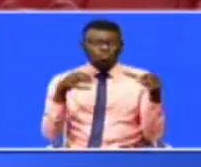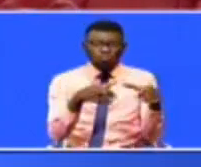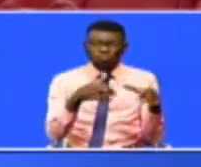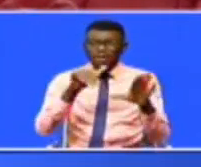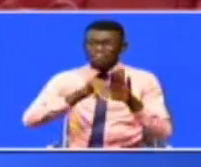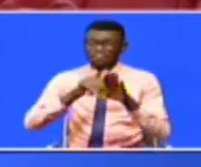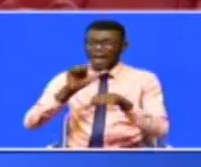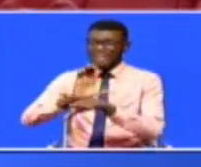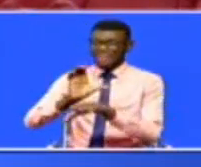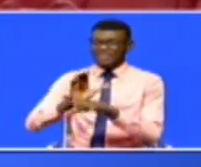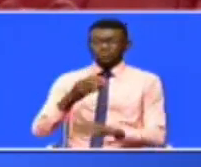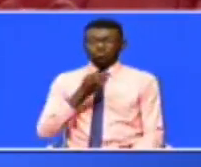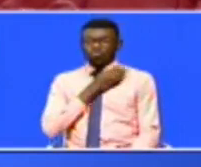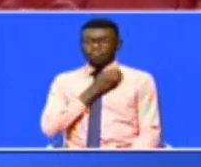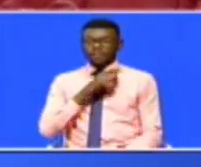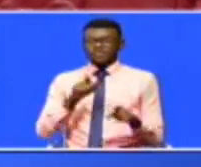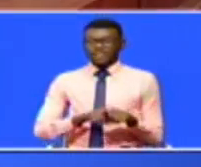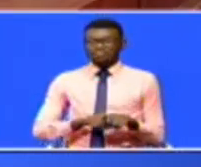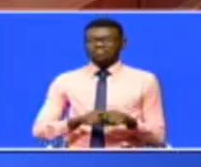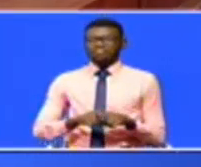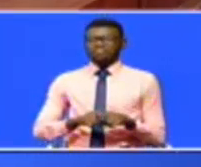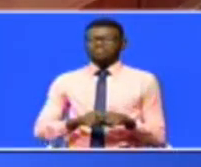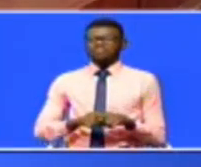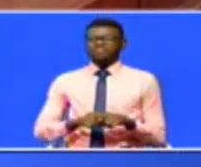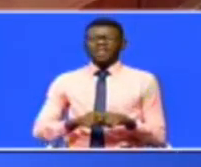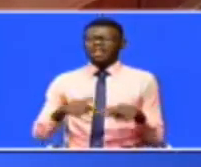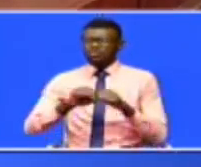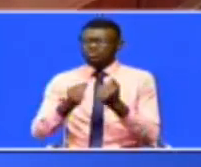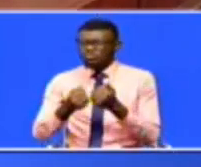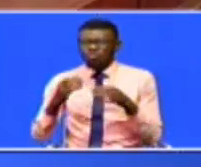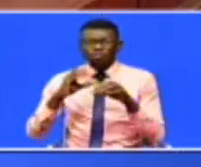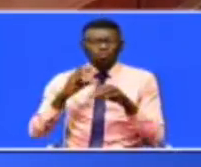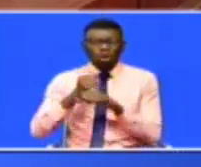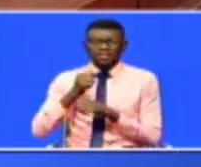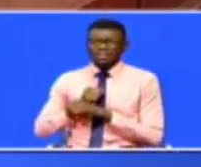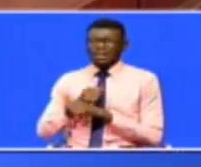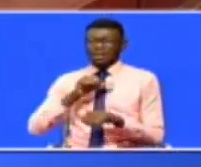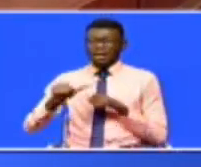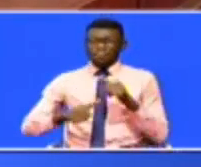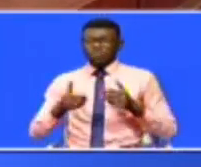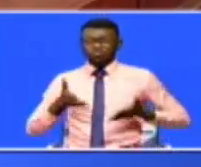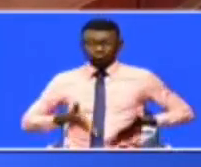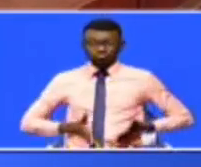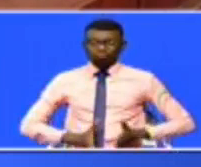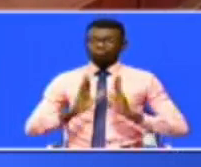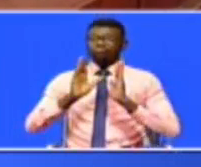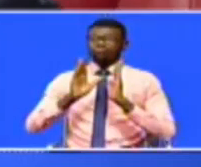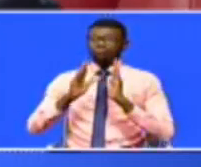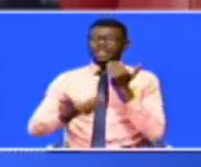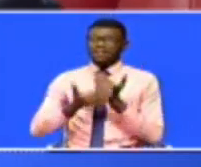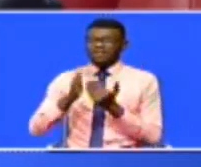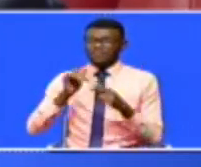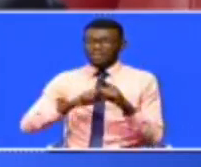clergy and some civil society organizations with regards to the right to reproductive health care. And it was evident during the stakeholders'